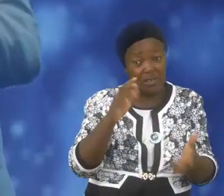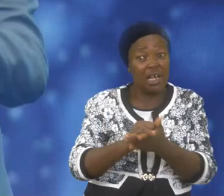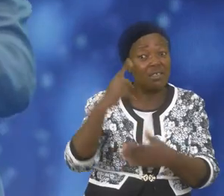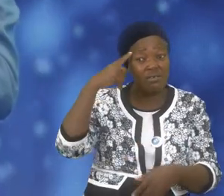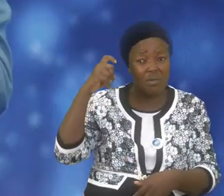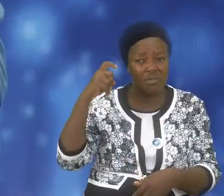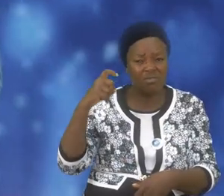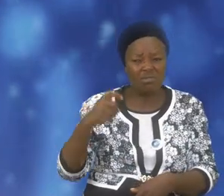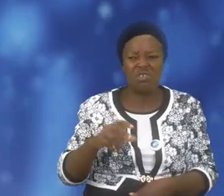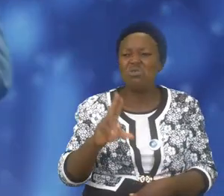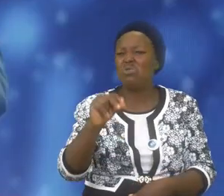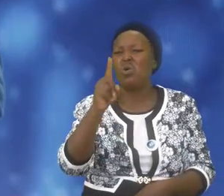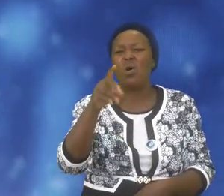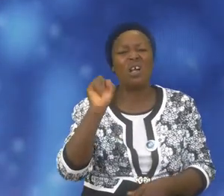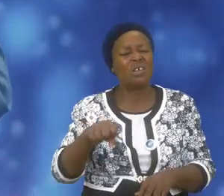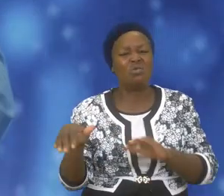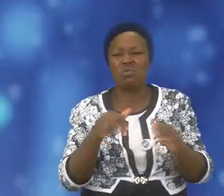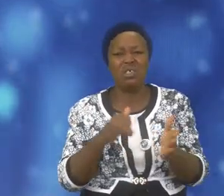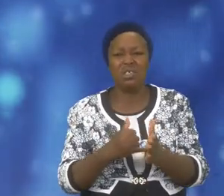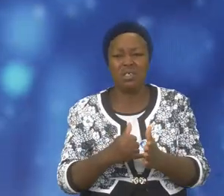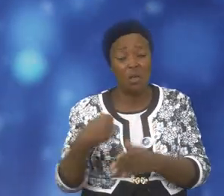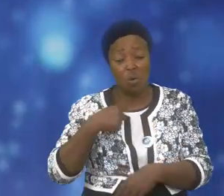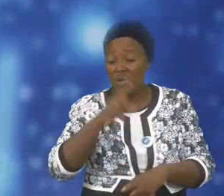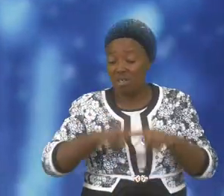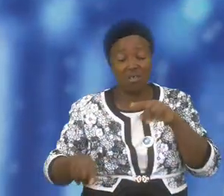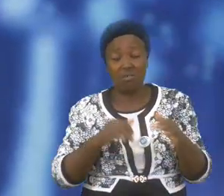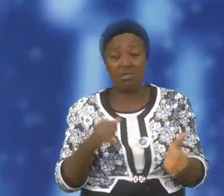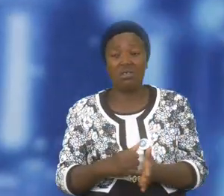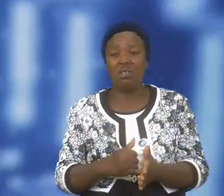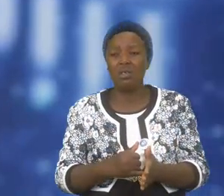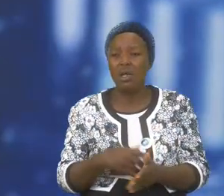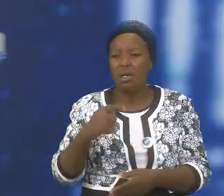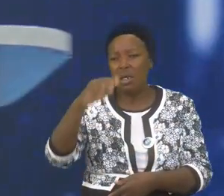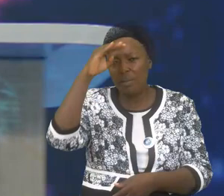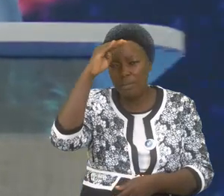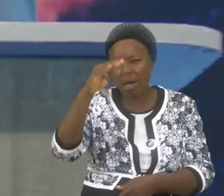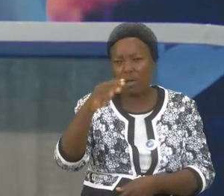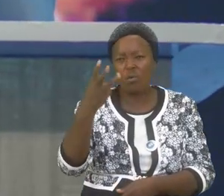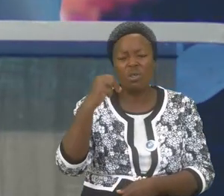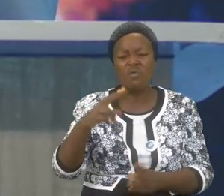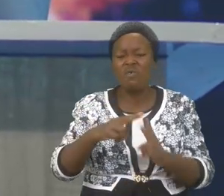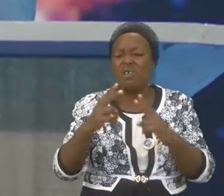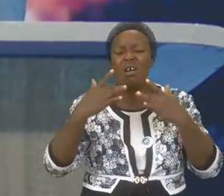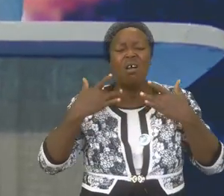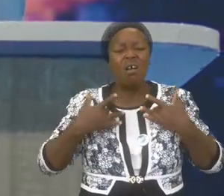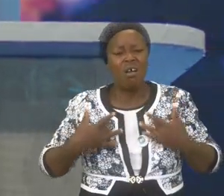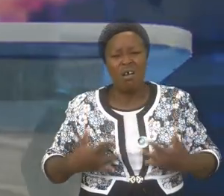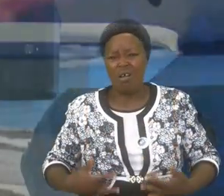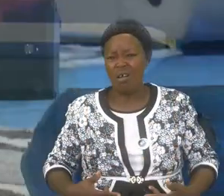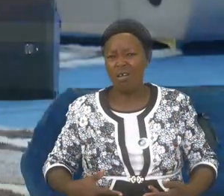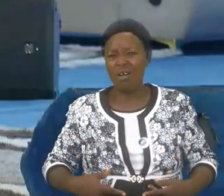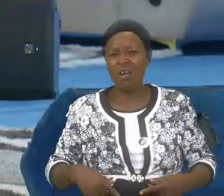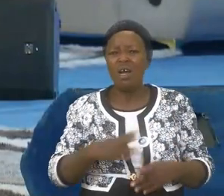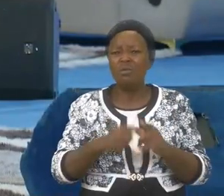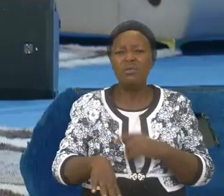The man was so frustrated, unhappy, and frightened that